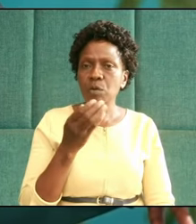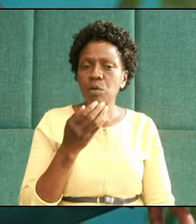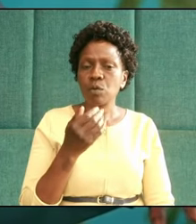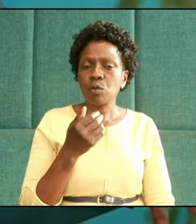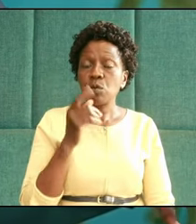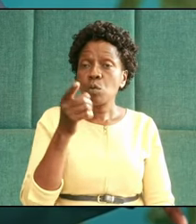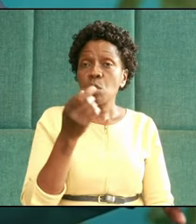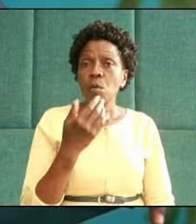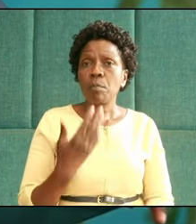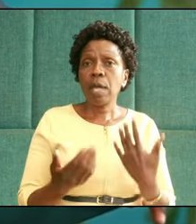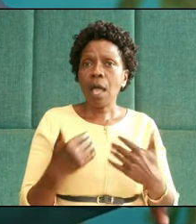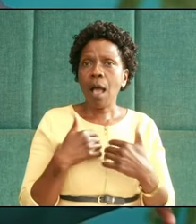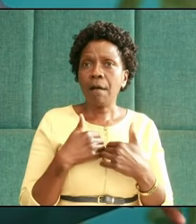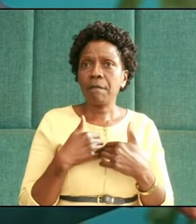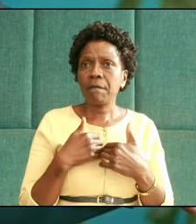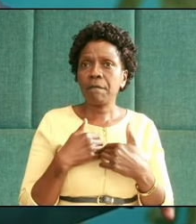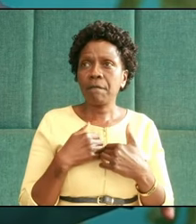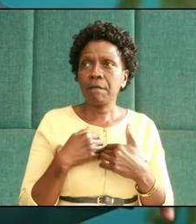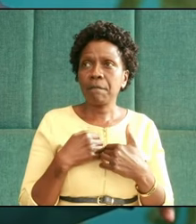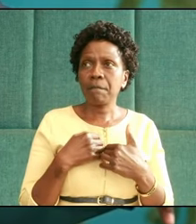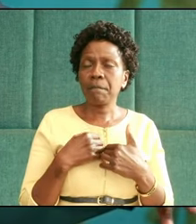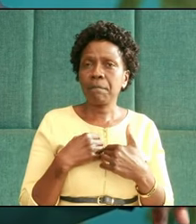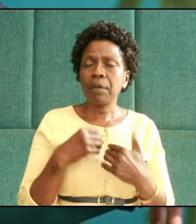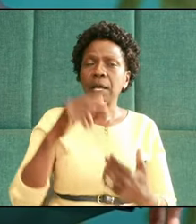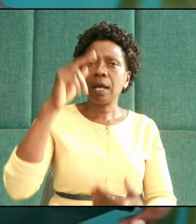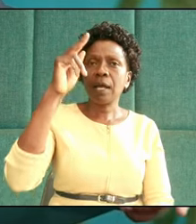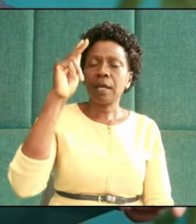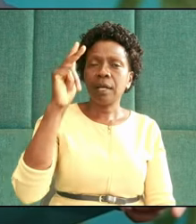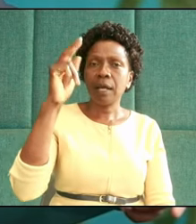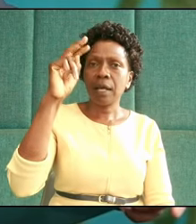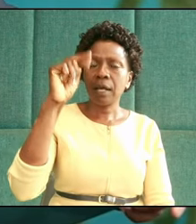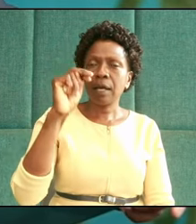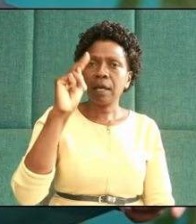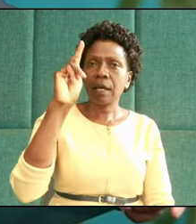have Kenya National Union of Teachers now